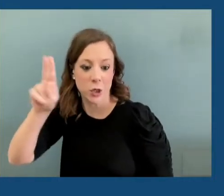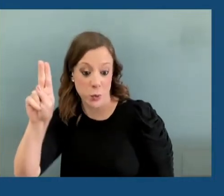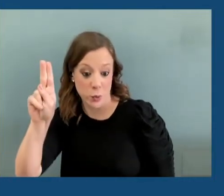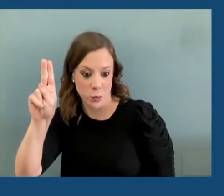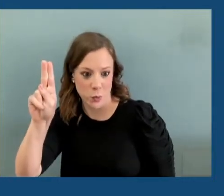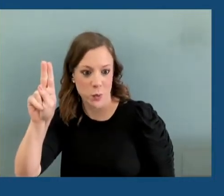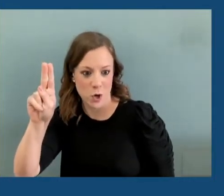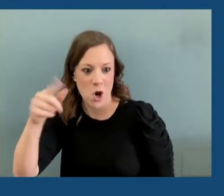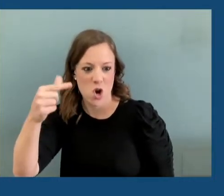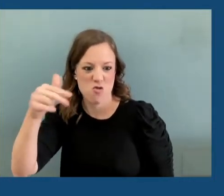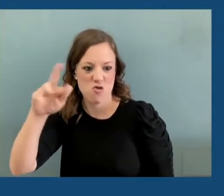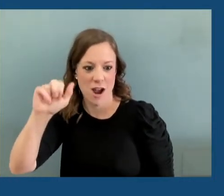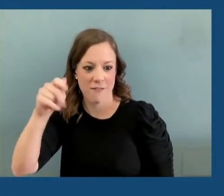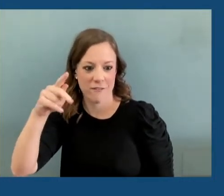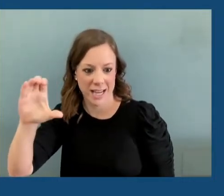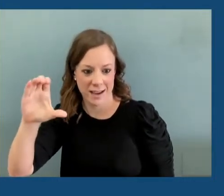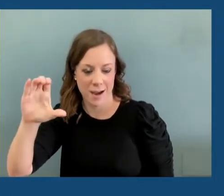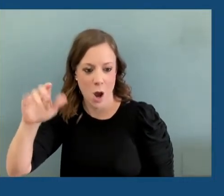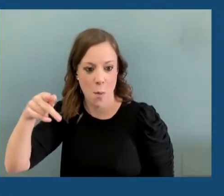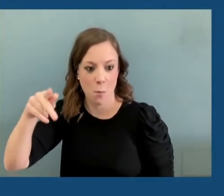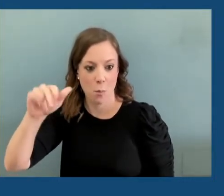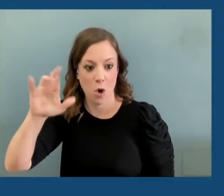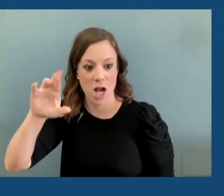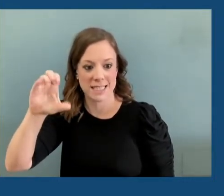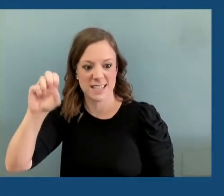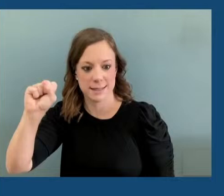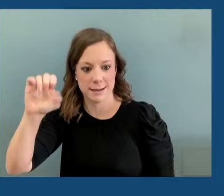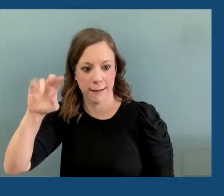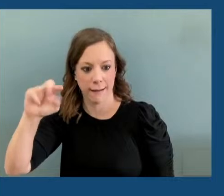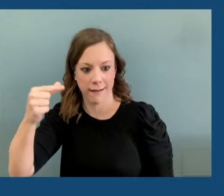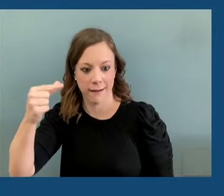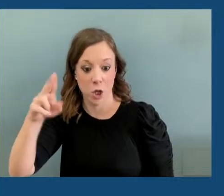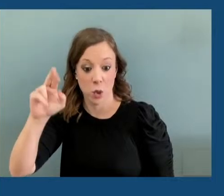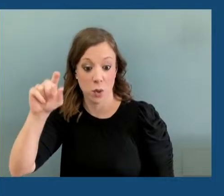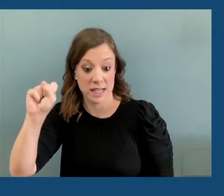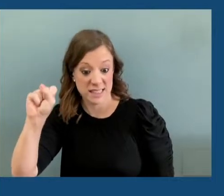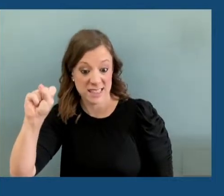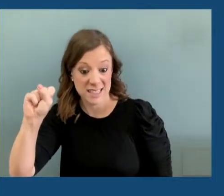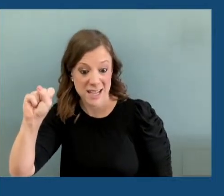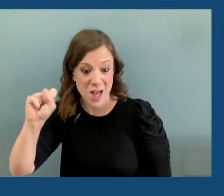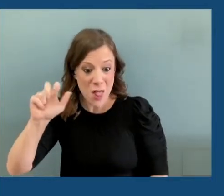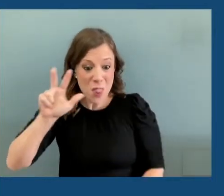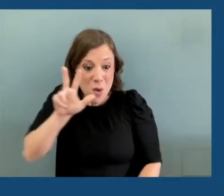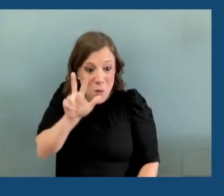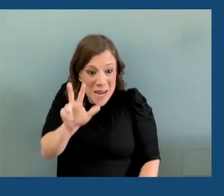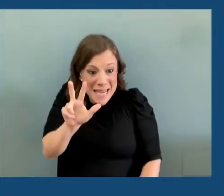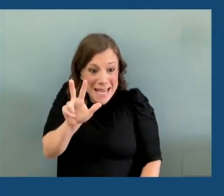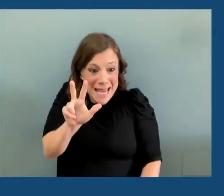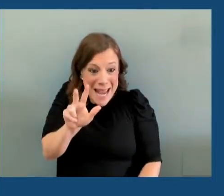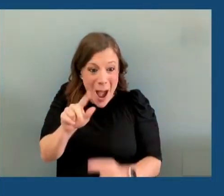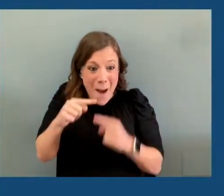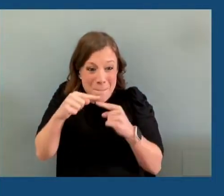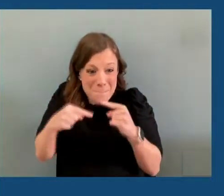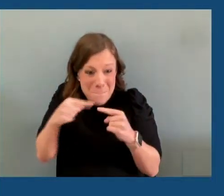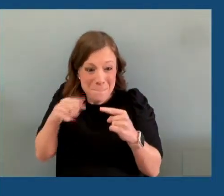miles of fiber optic cabling. And that's why we can do vastly